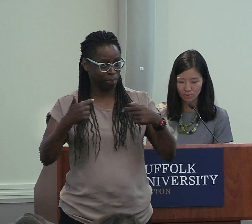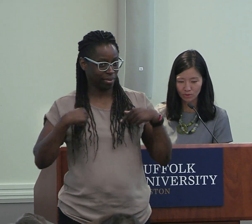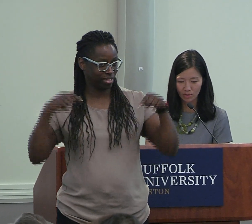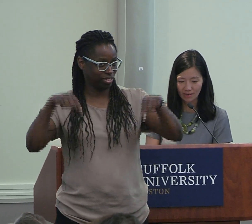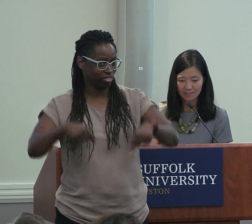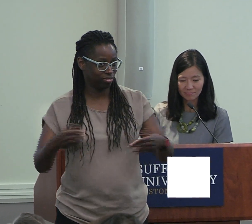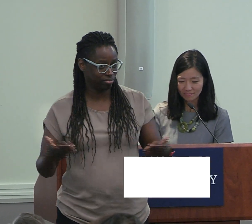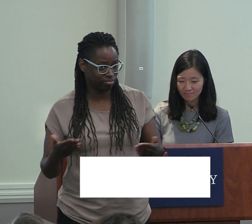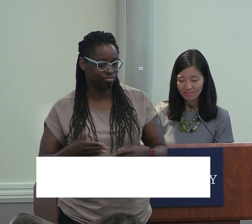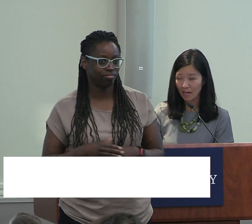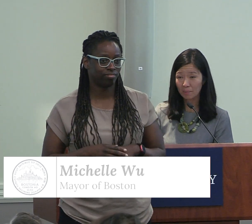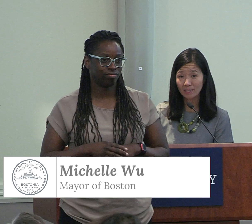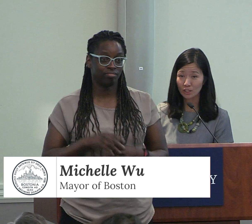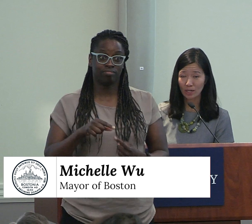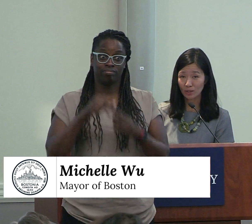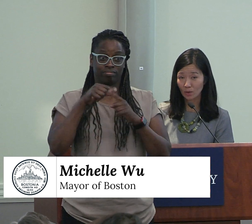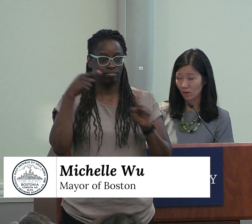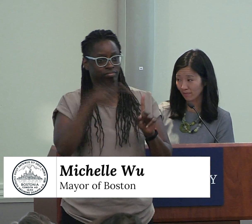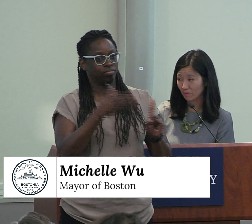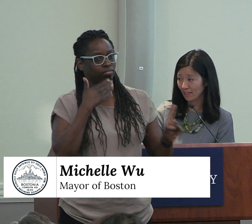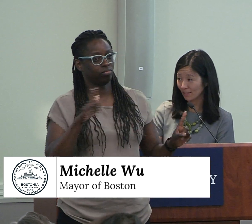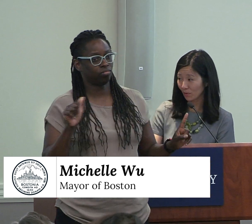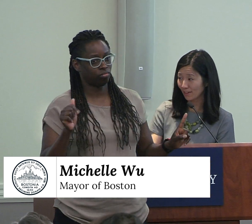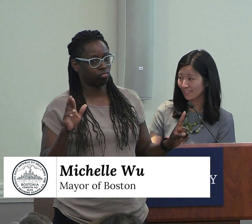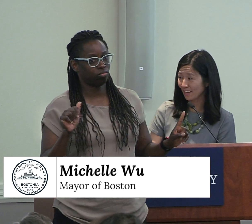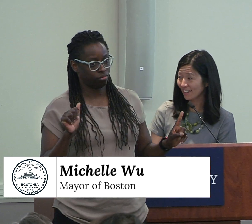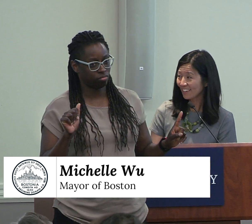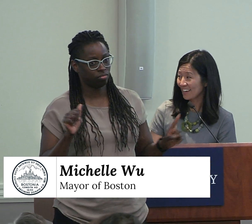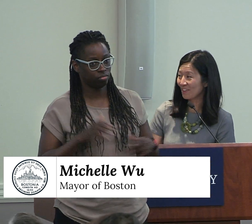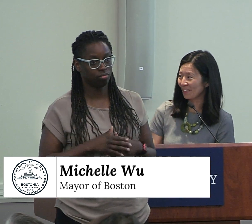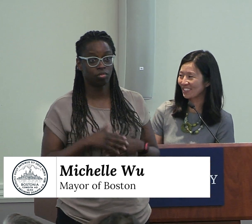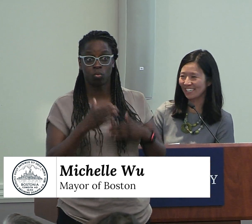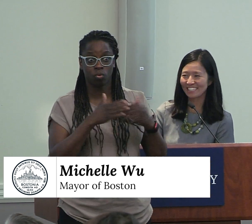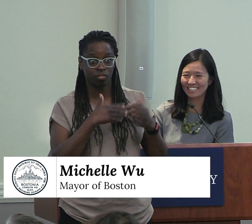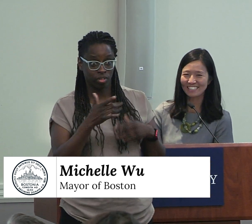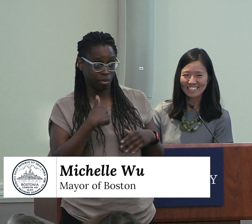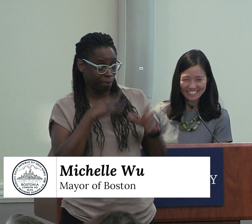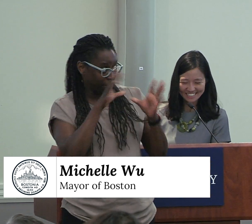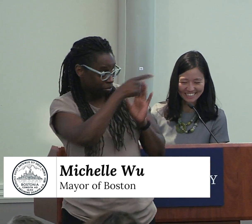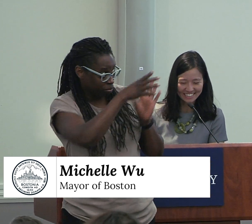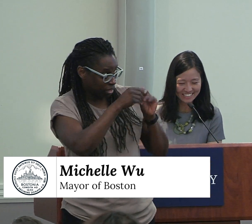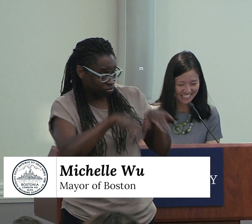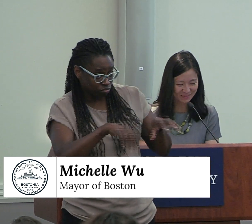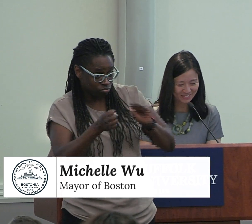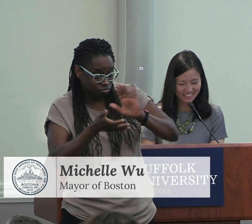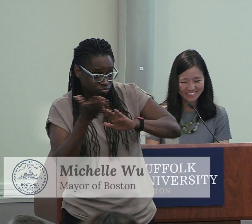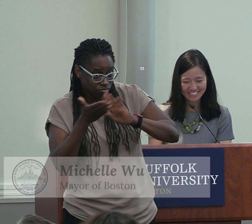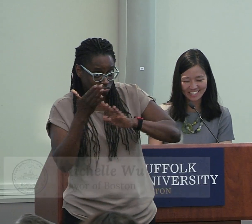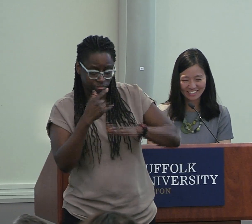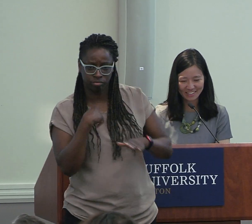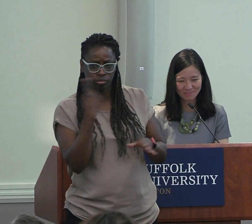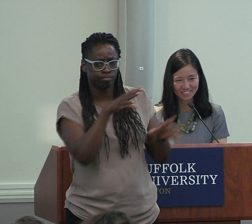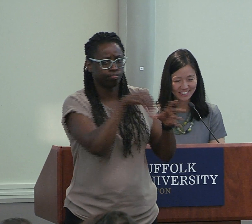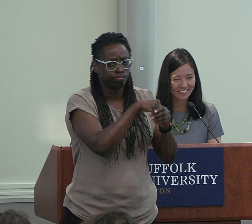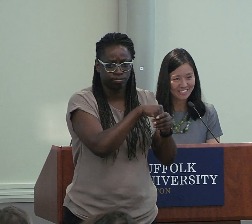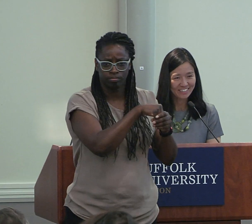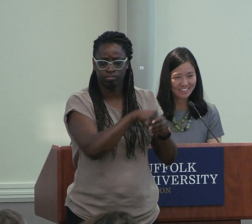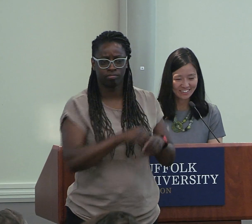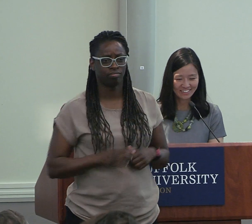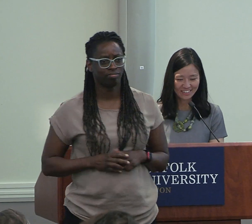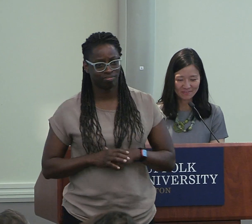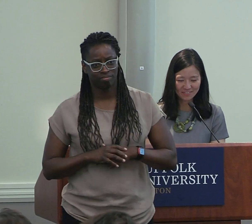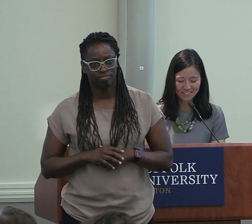thank you to Laura. I'm going to just try to go to whatever meeting Laura is at in the future. She has such expertise, and I